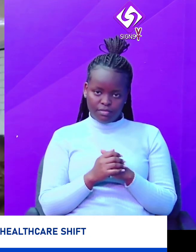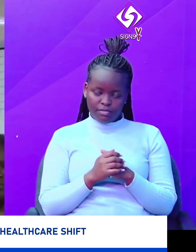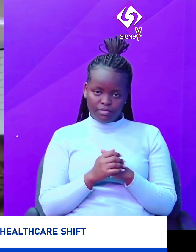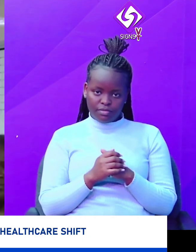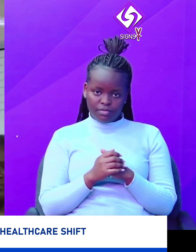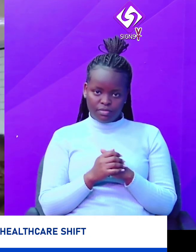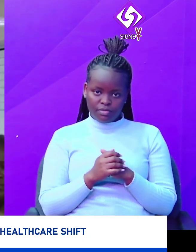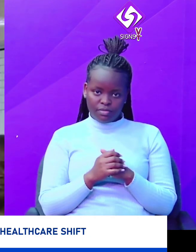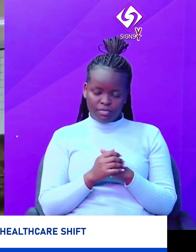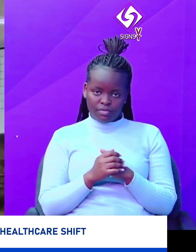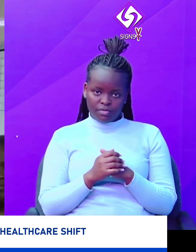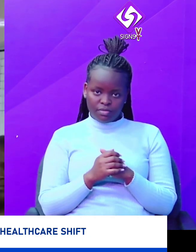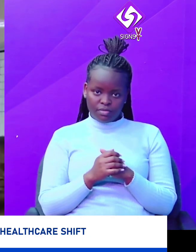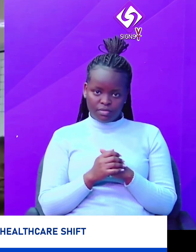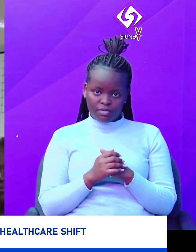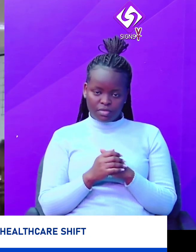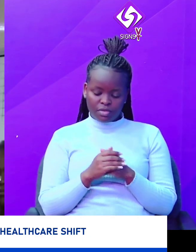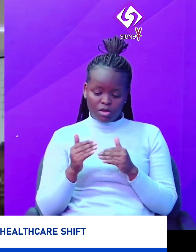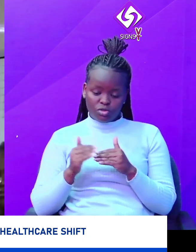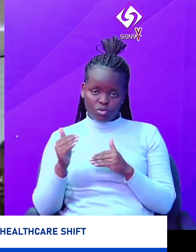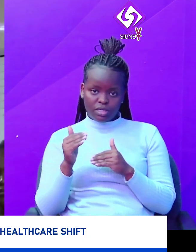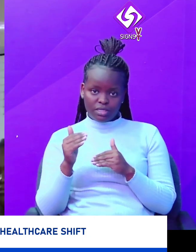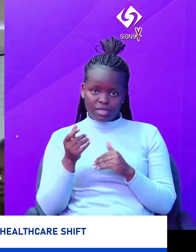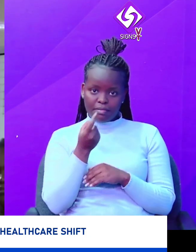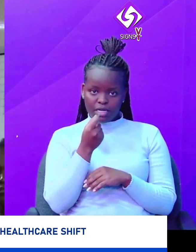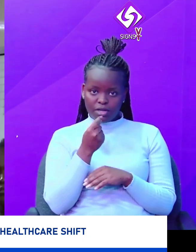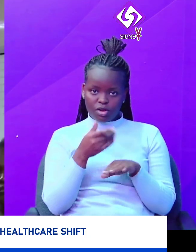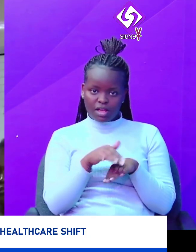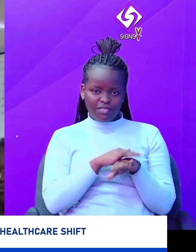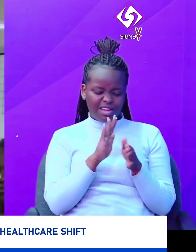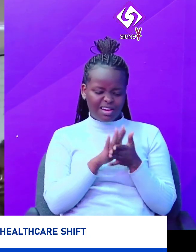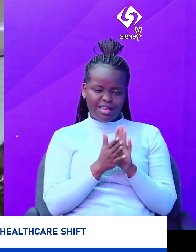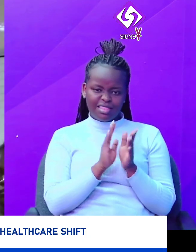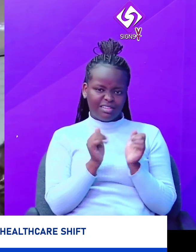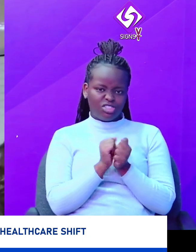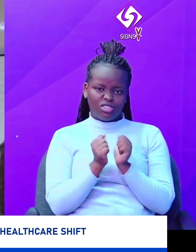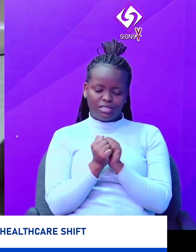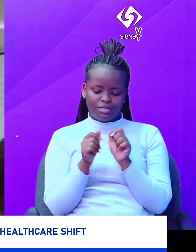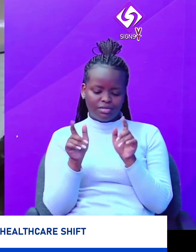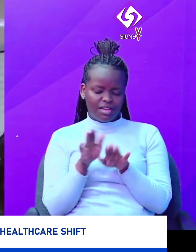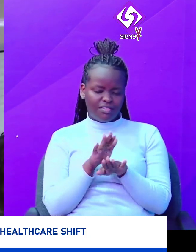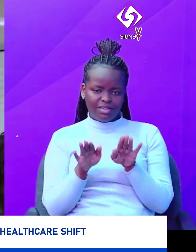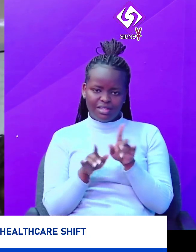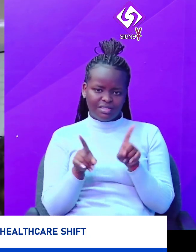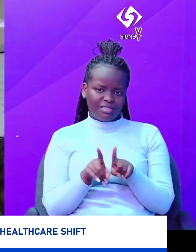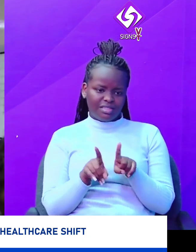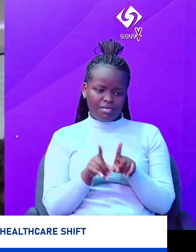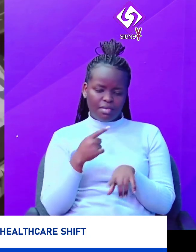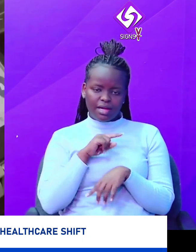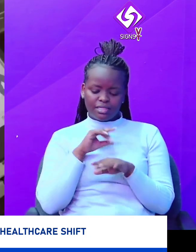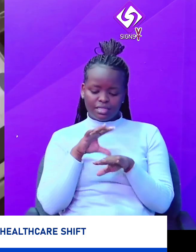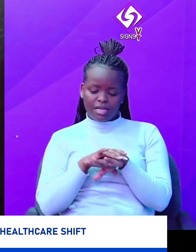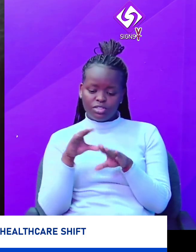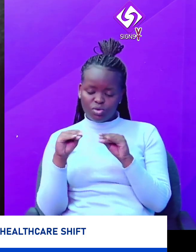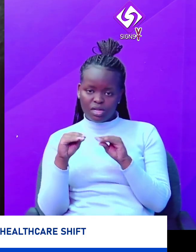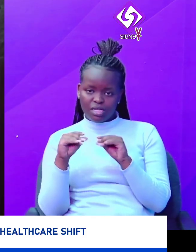that are going towards the medical cover. So nothing changes. Everything remains the same as long as we get quality